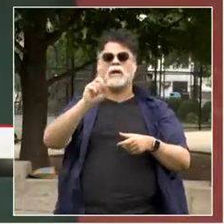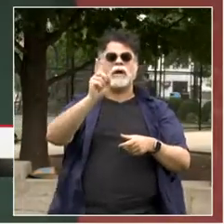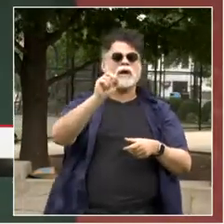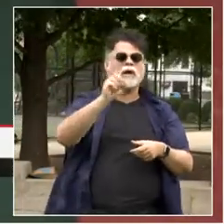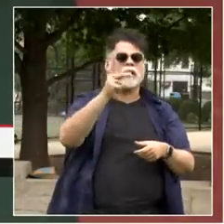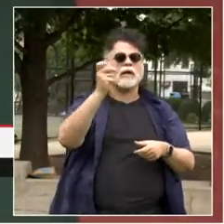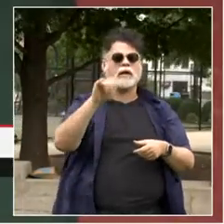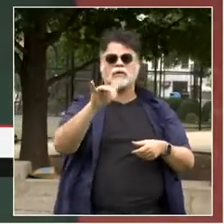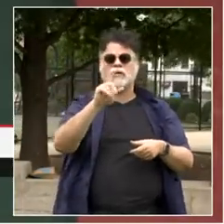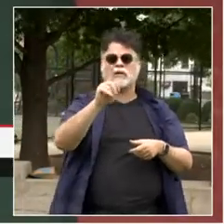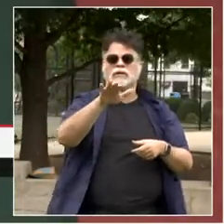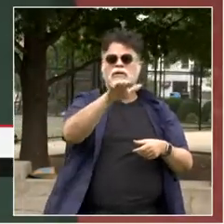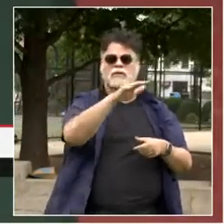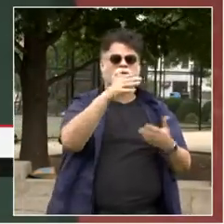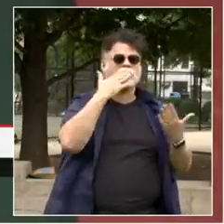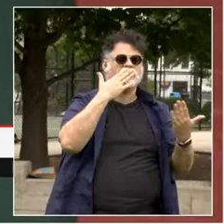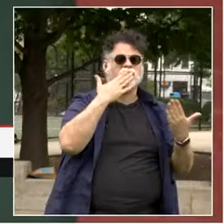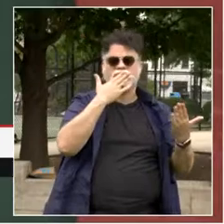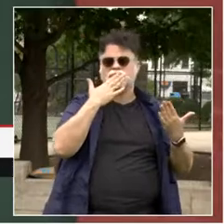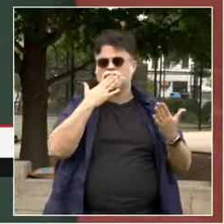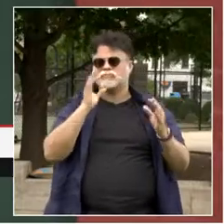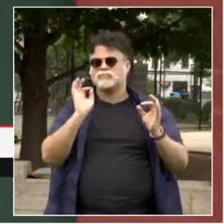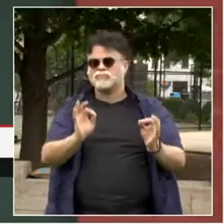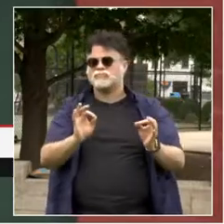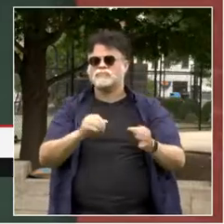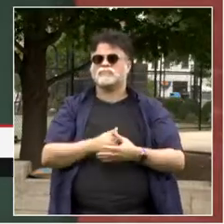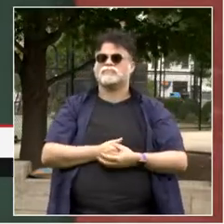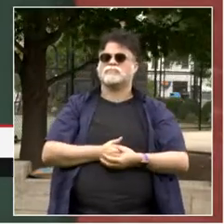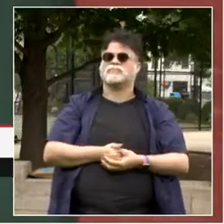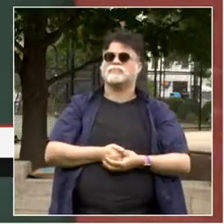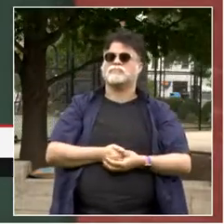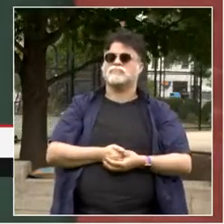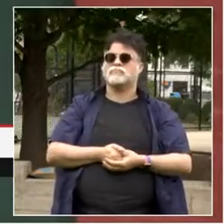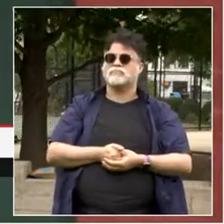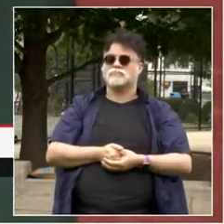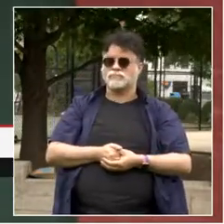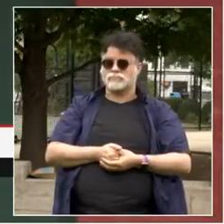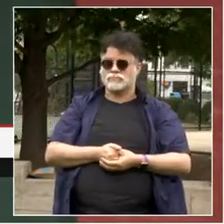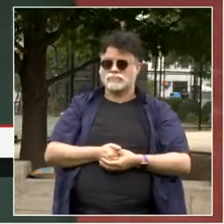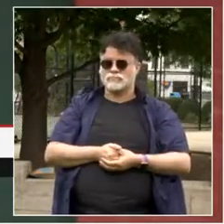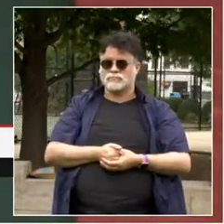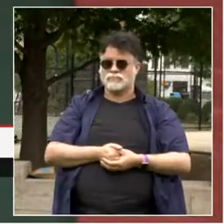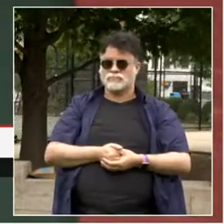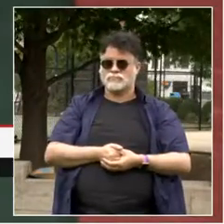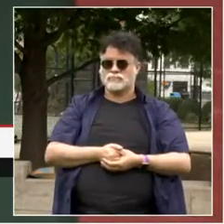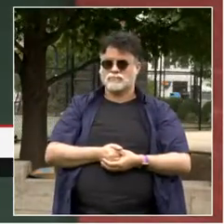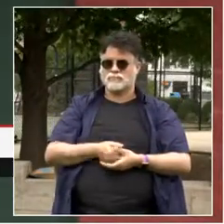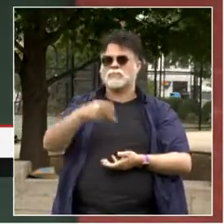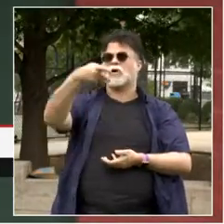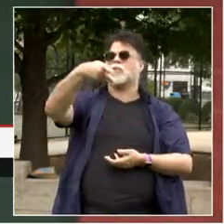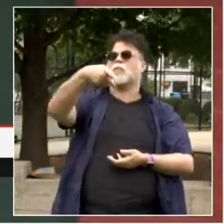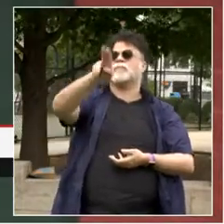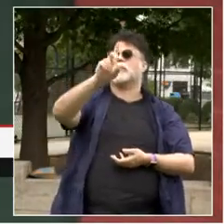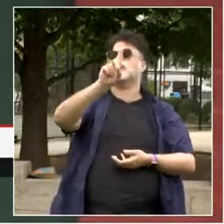work. Additionally, a huge thank you to all the DuPont ANC commissioners. Wave your hand. All